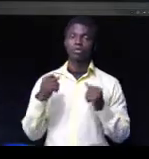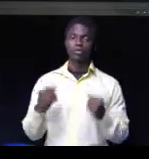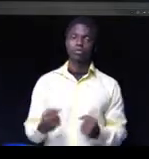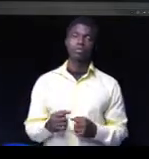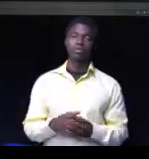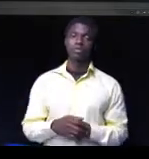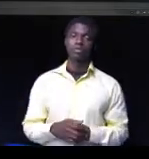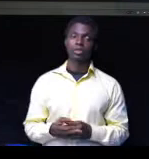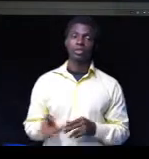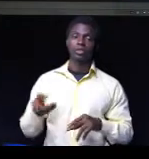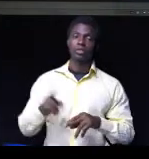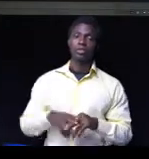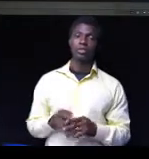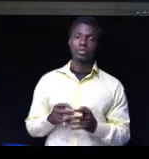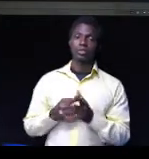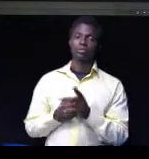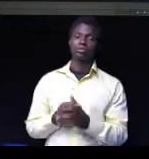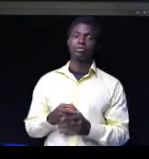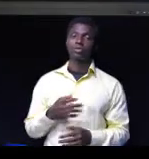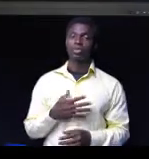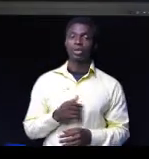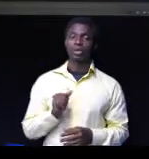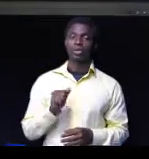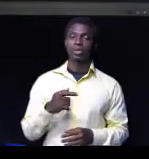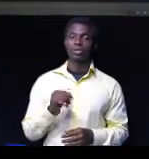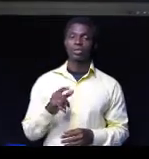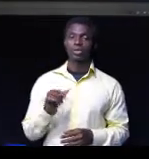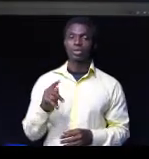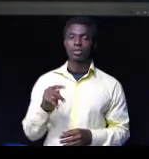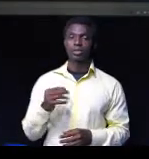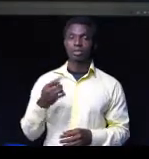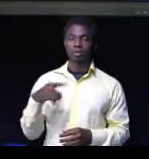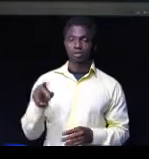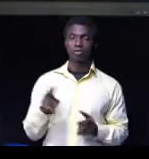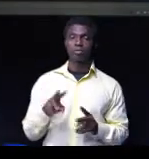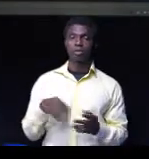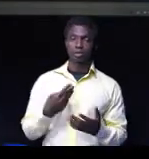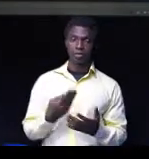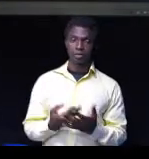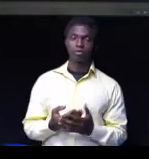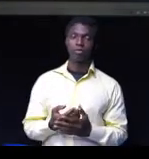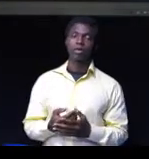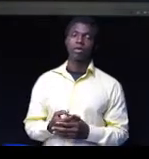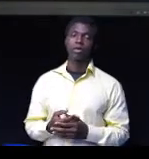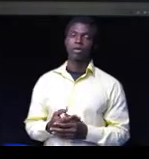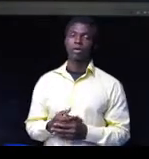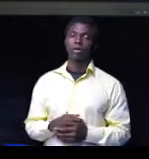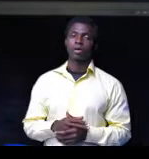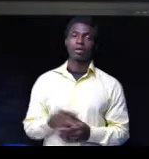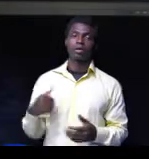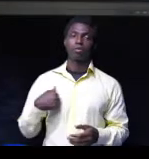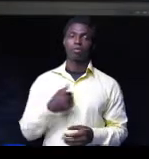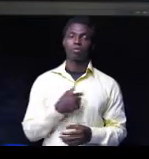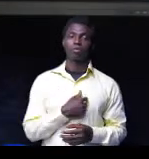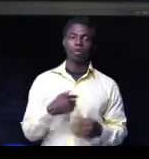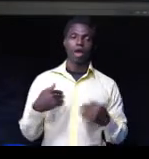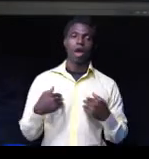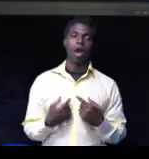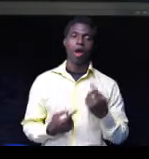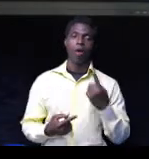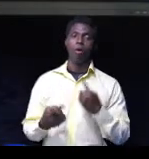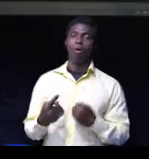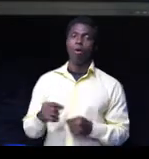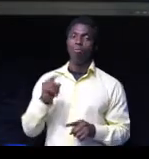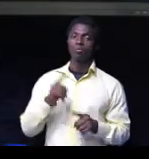and flexibility, increased speed and agility. Mark accordingly and score yourself.